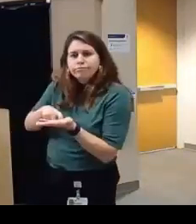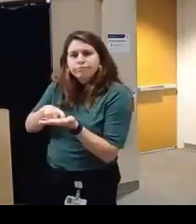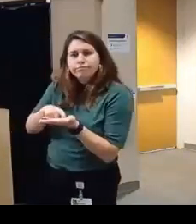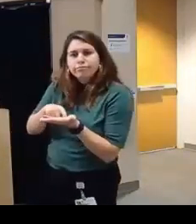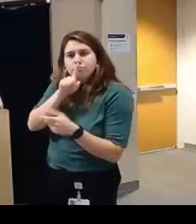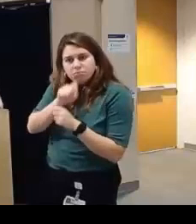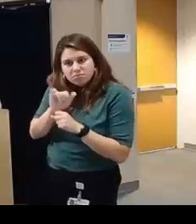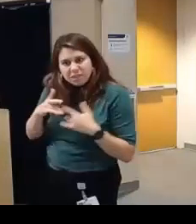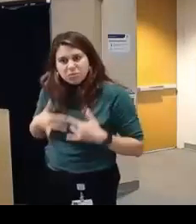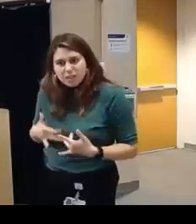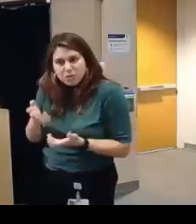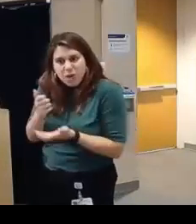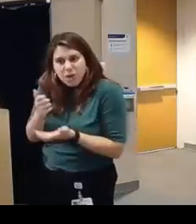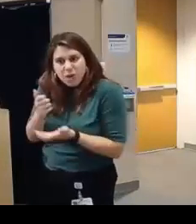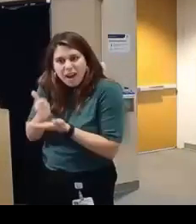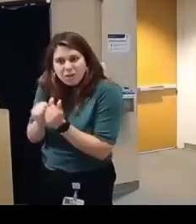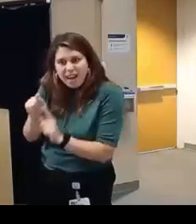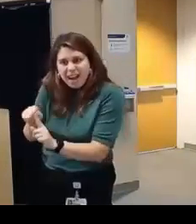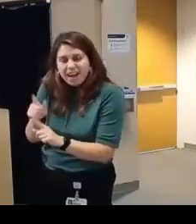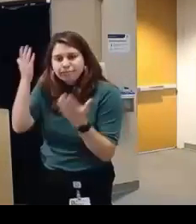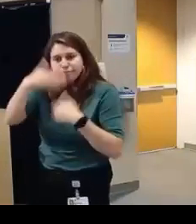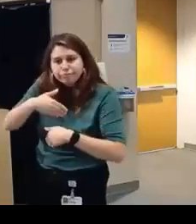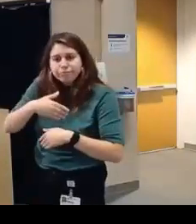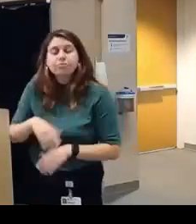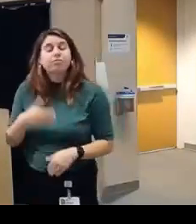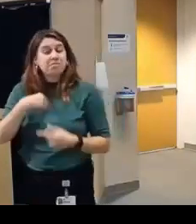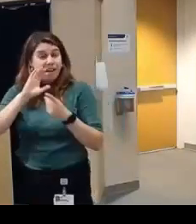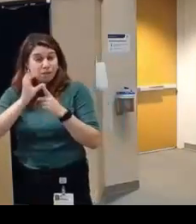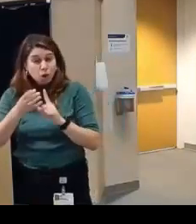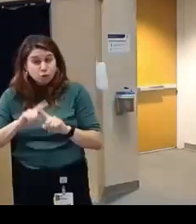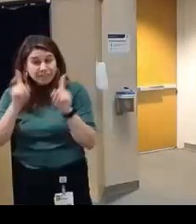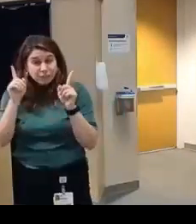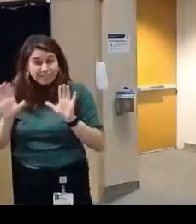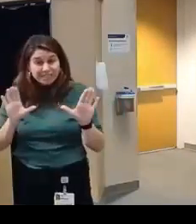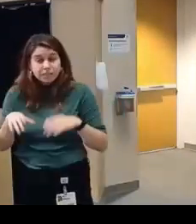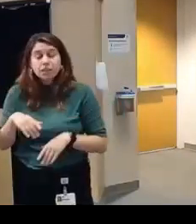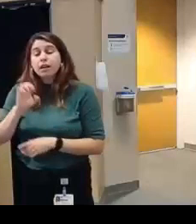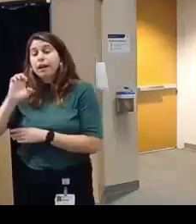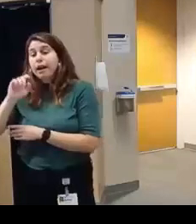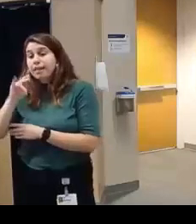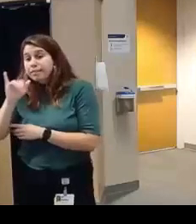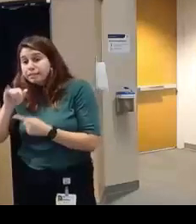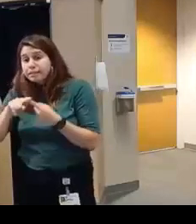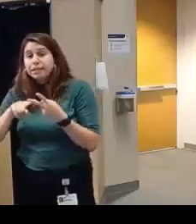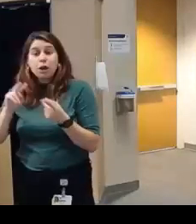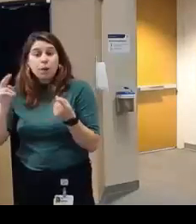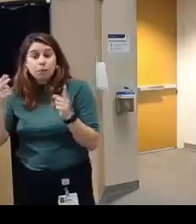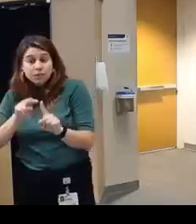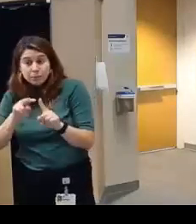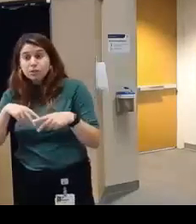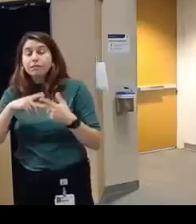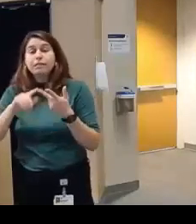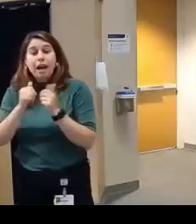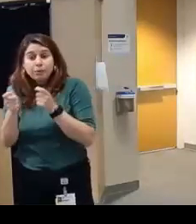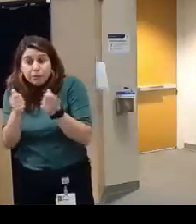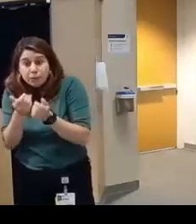it's actually depression that they want help with. And that there are cultural differences, right? That ethnicity and perceptions of how you deal with